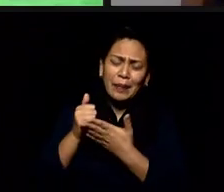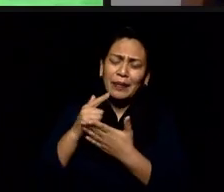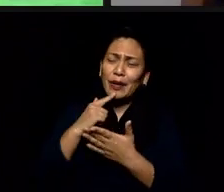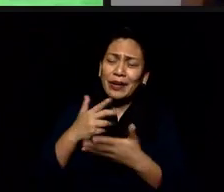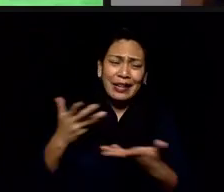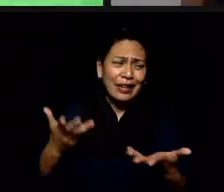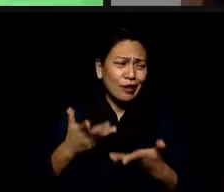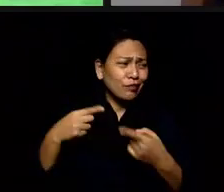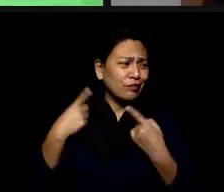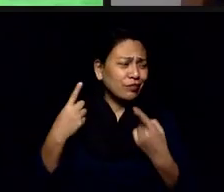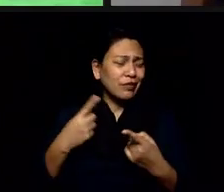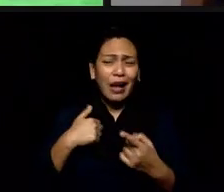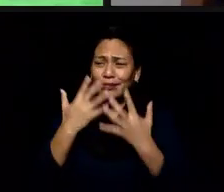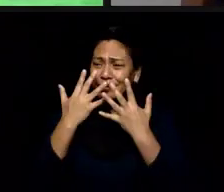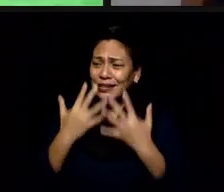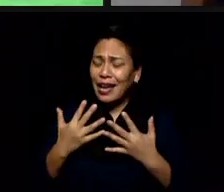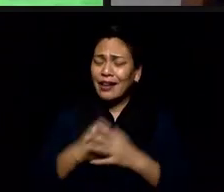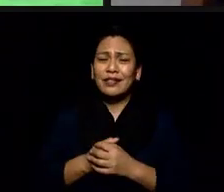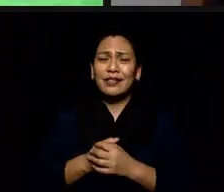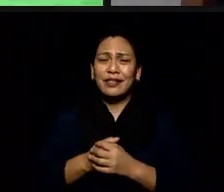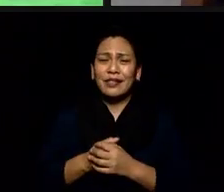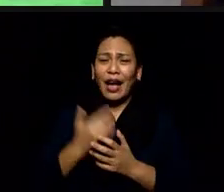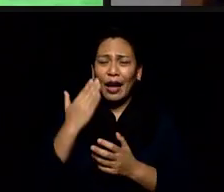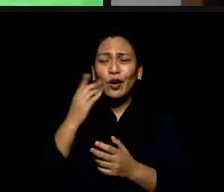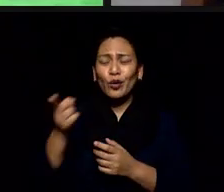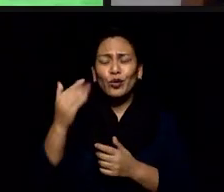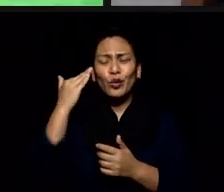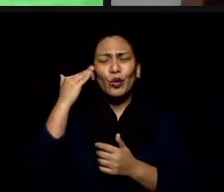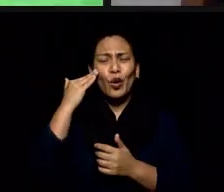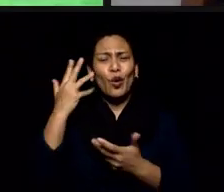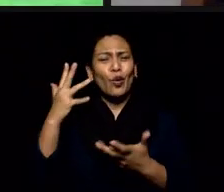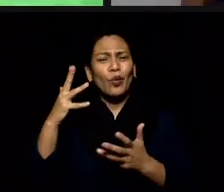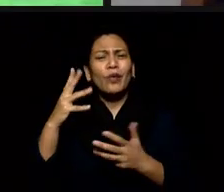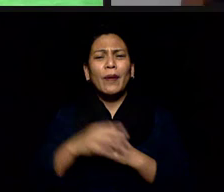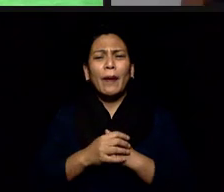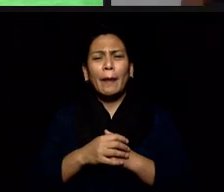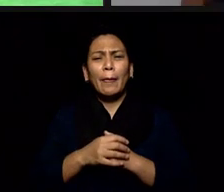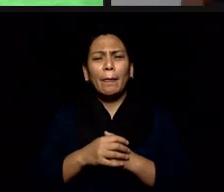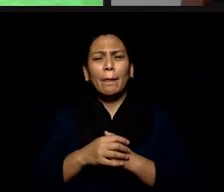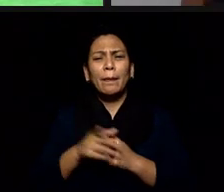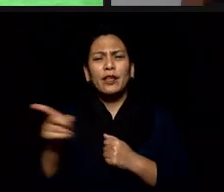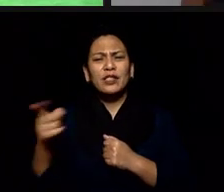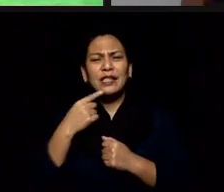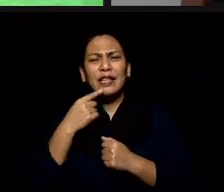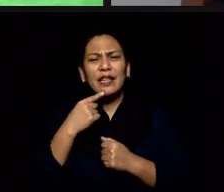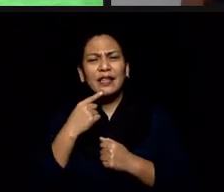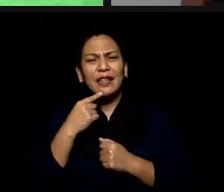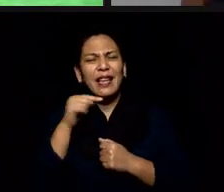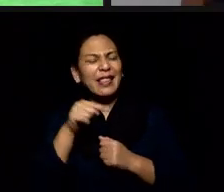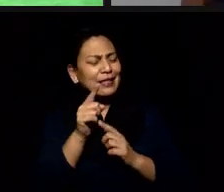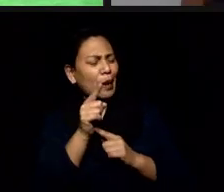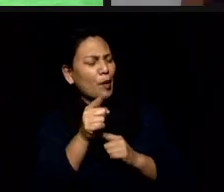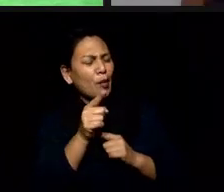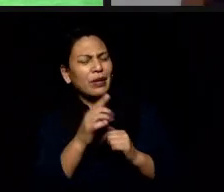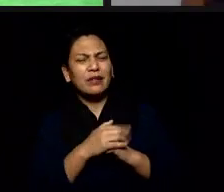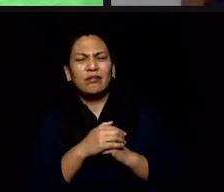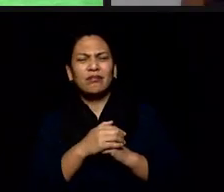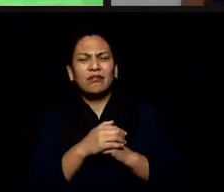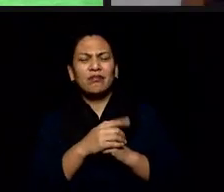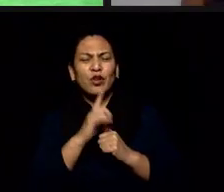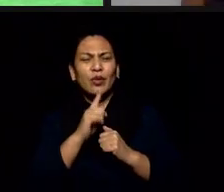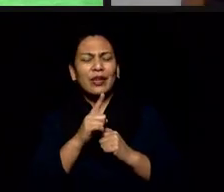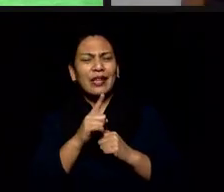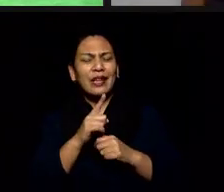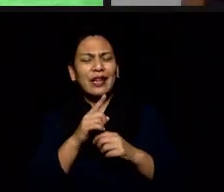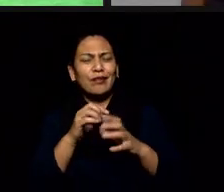so sad. I know you know this time. She was like, this is a moment of moments in moments. You